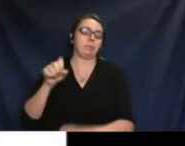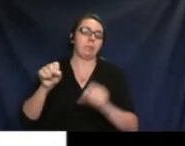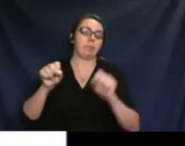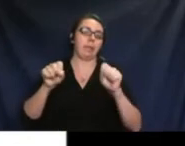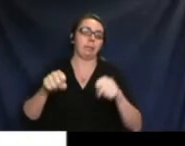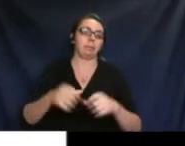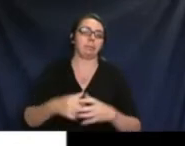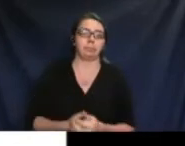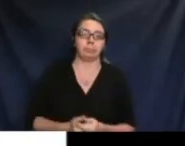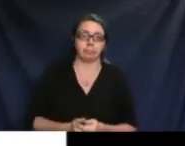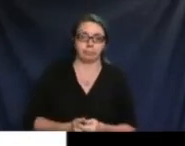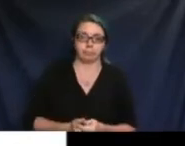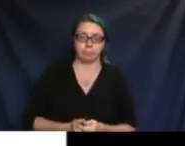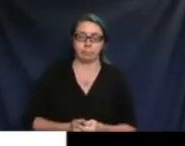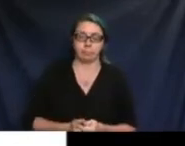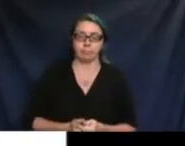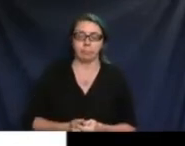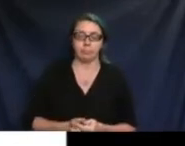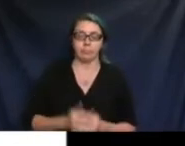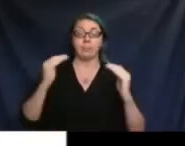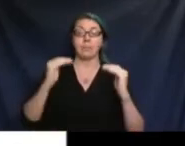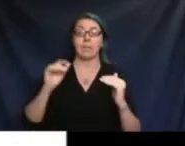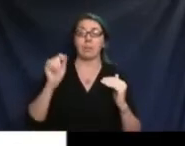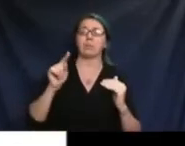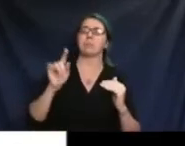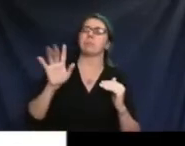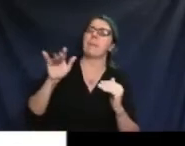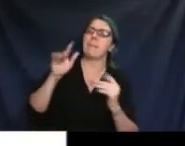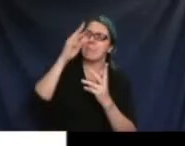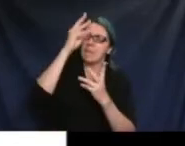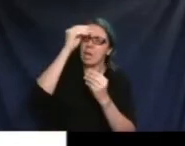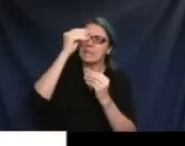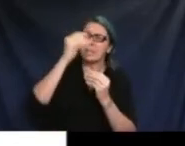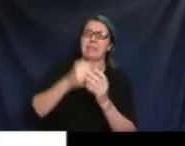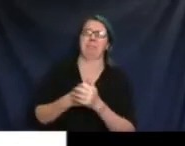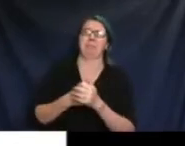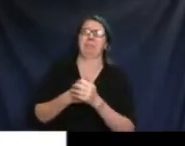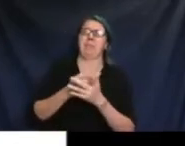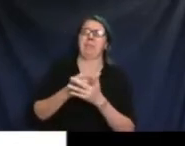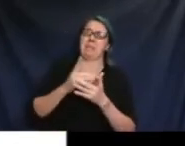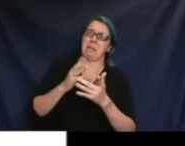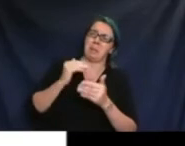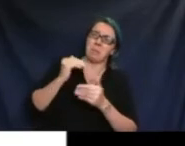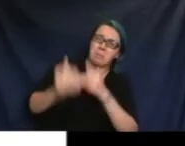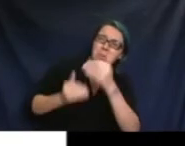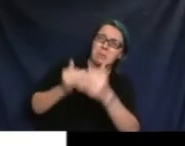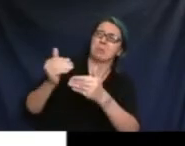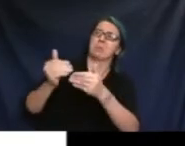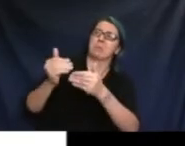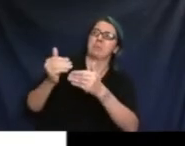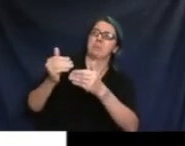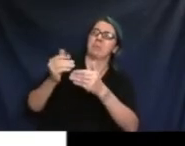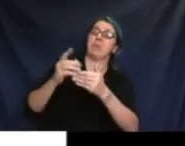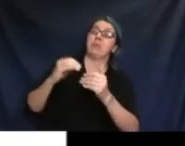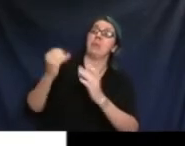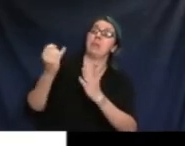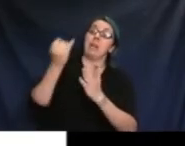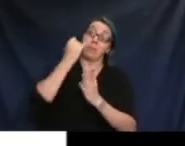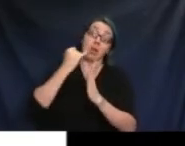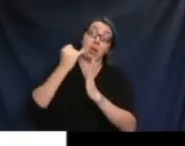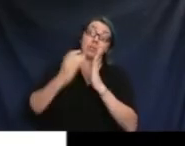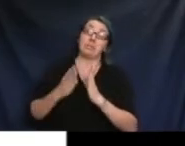procedure, and how clear you want the artist to be about the relation of their work to Toronto specifically?